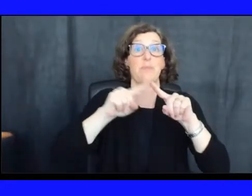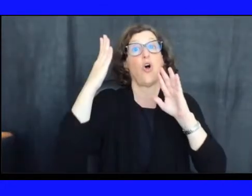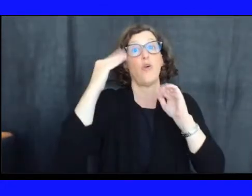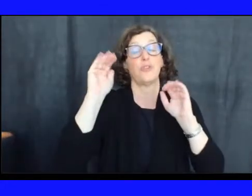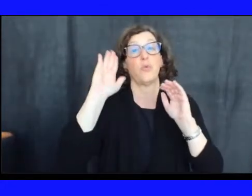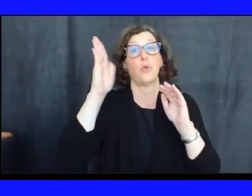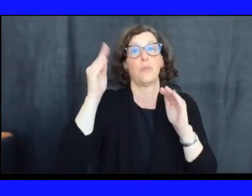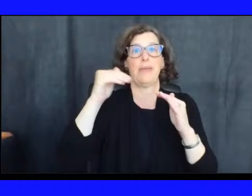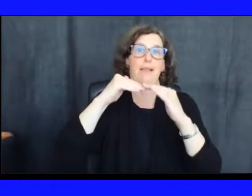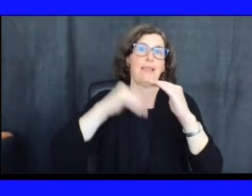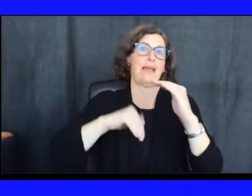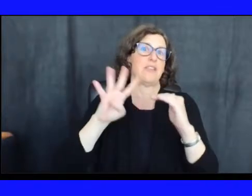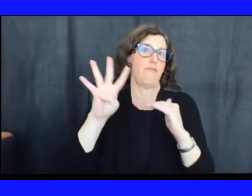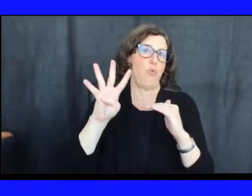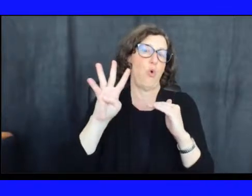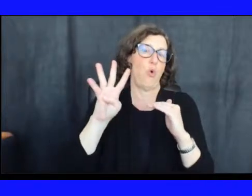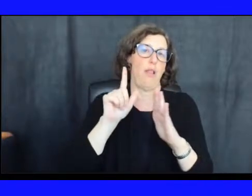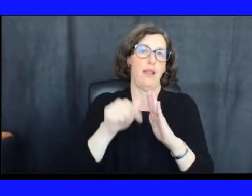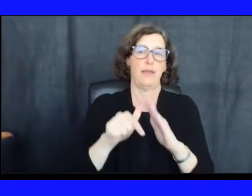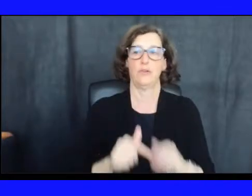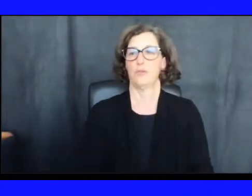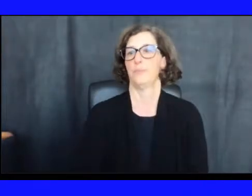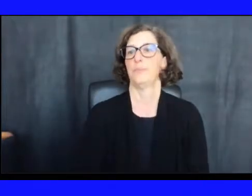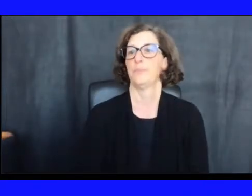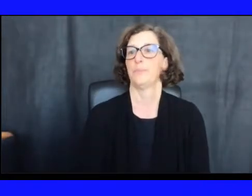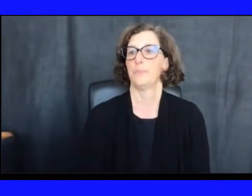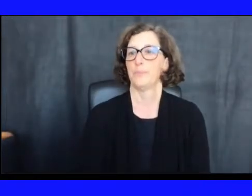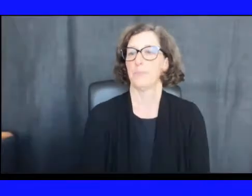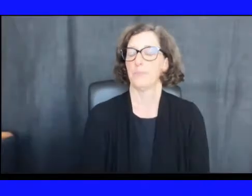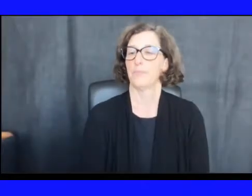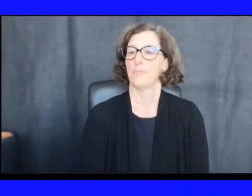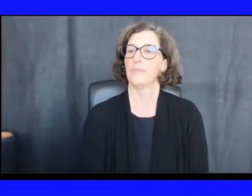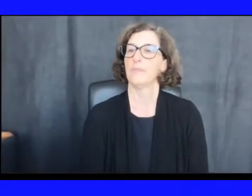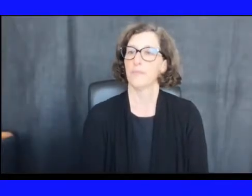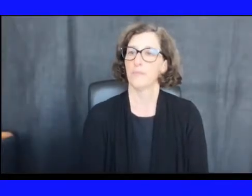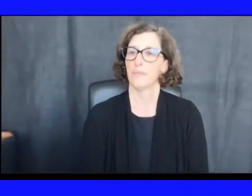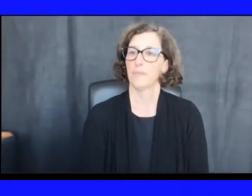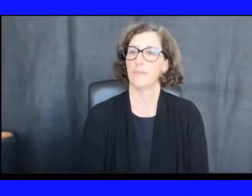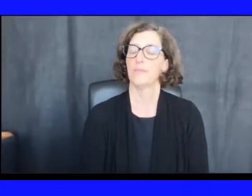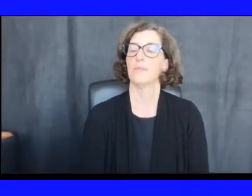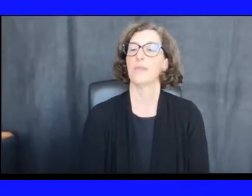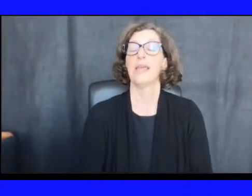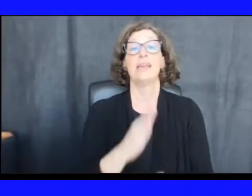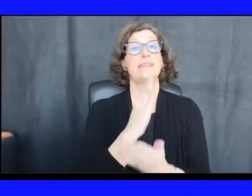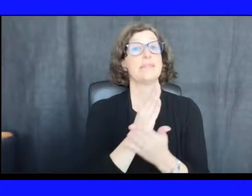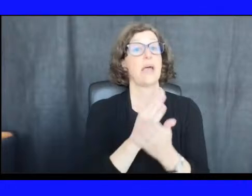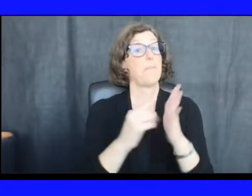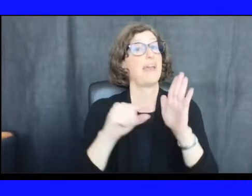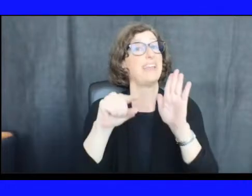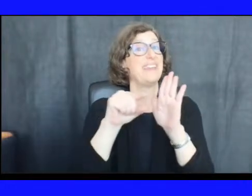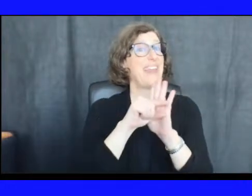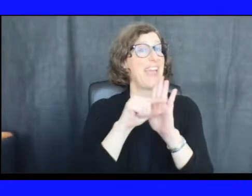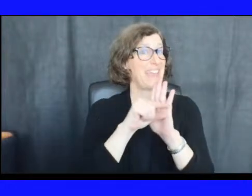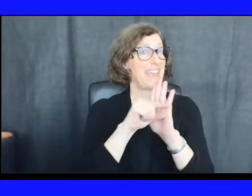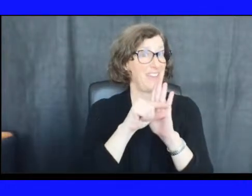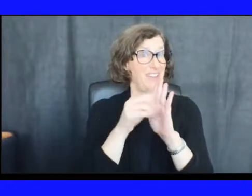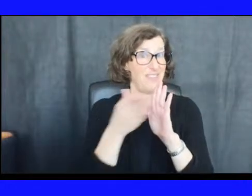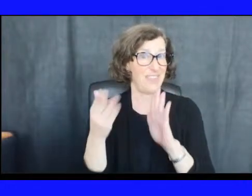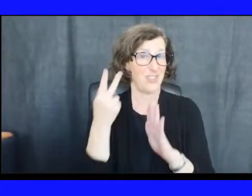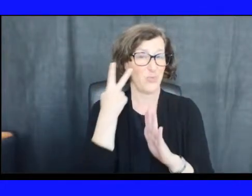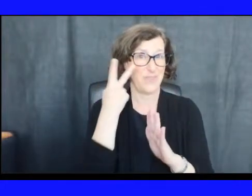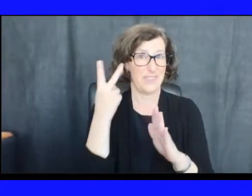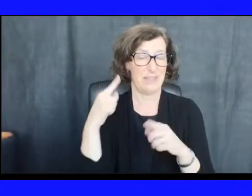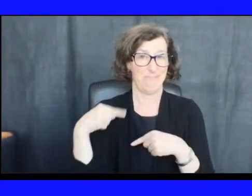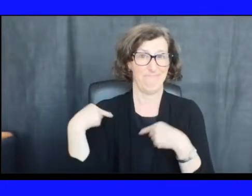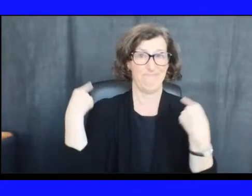to Epic as our data source, and so that saw a big drop in it. But we also did see